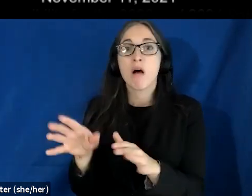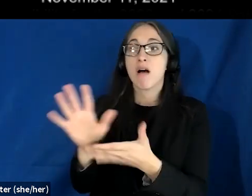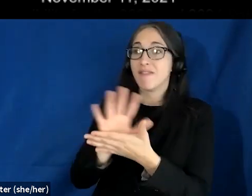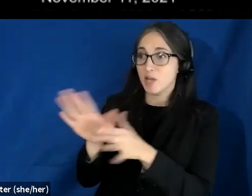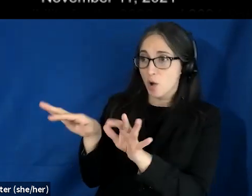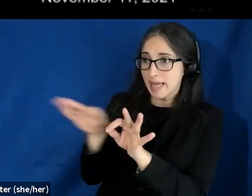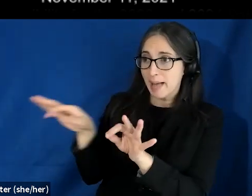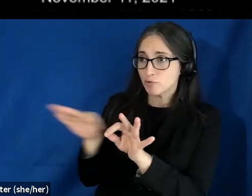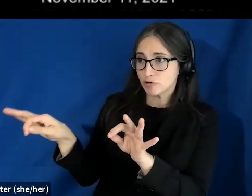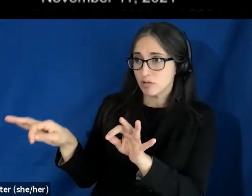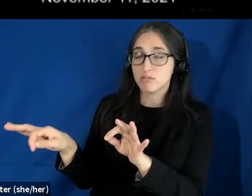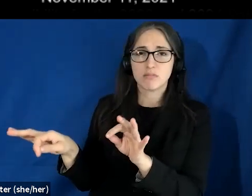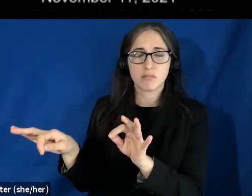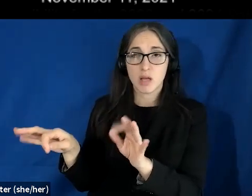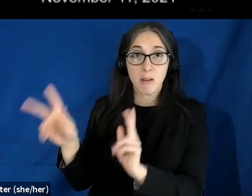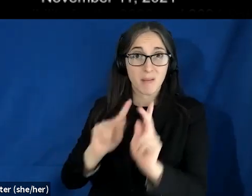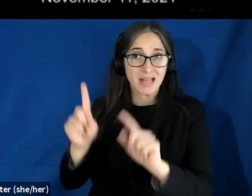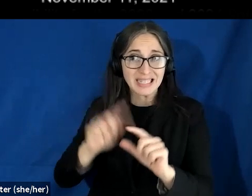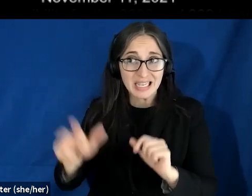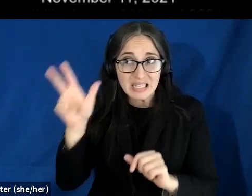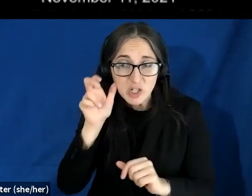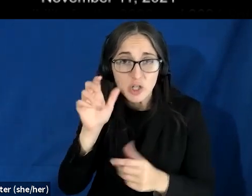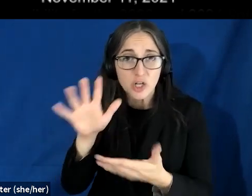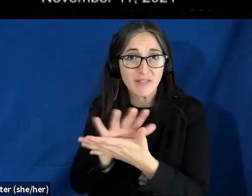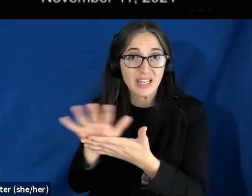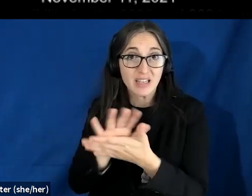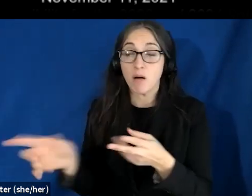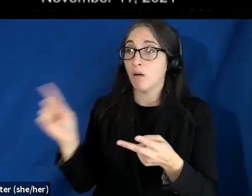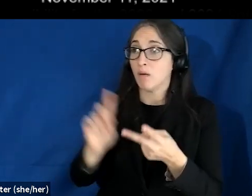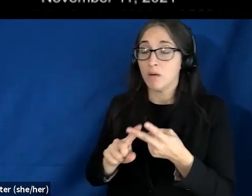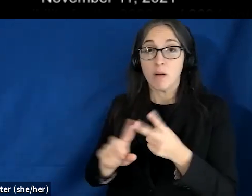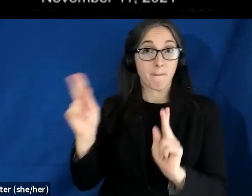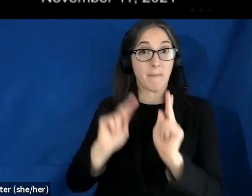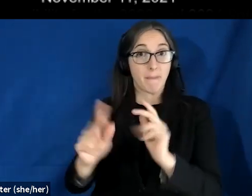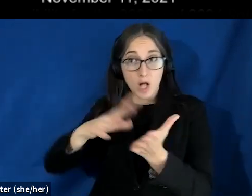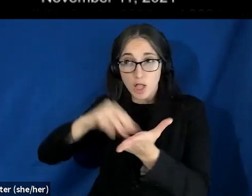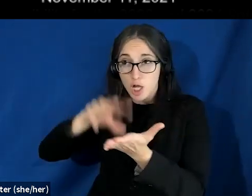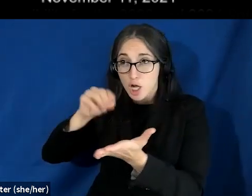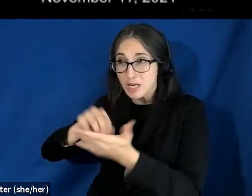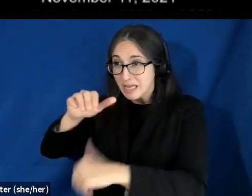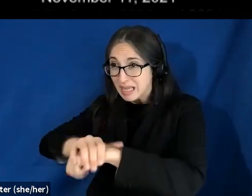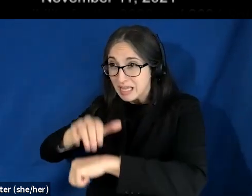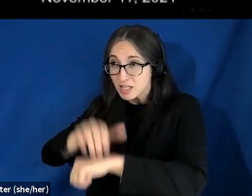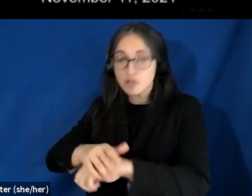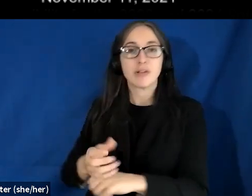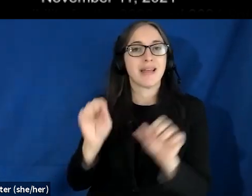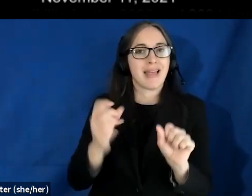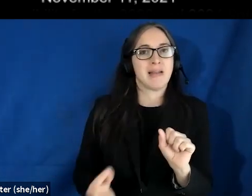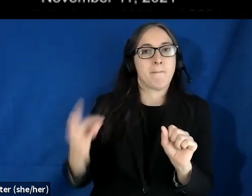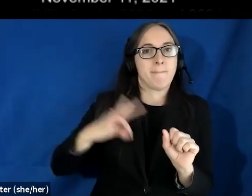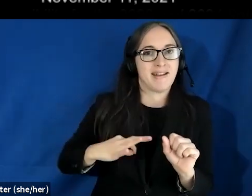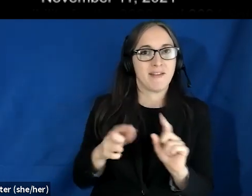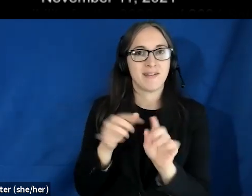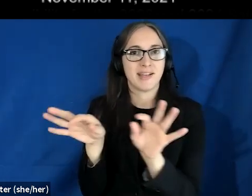unable to hear the video, people who are English language learners benefit from captions as long as they're accurate. People